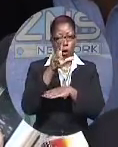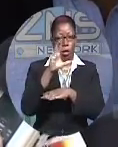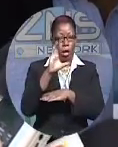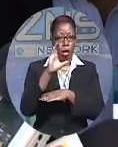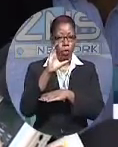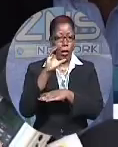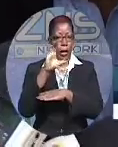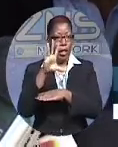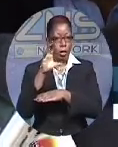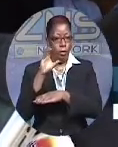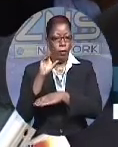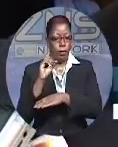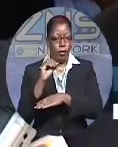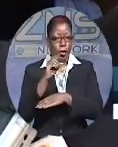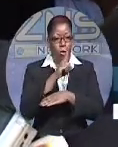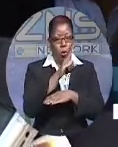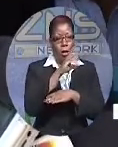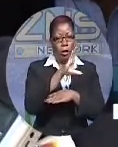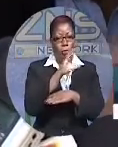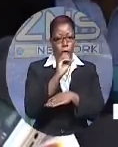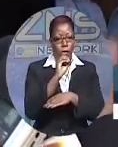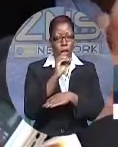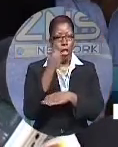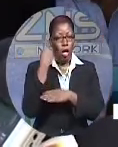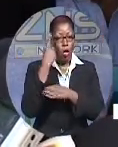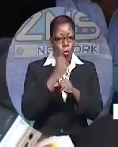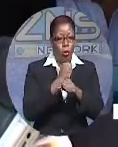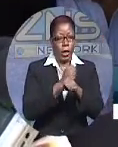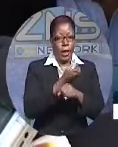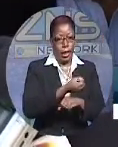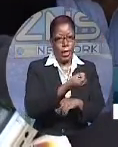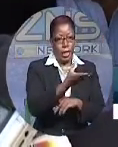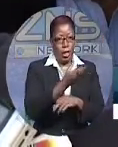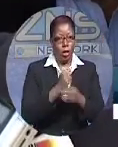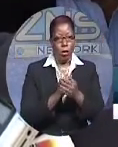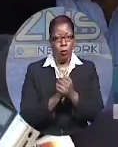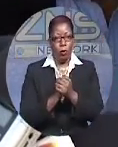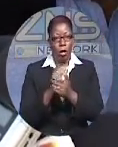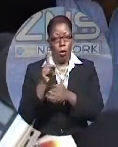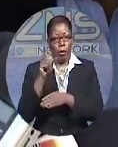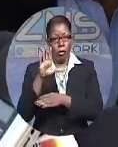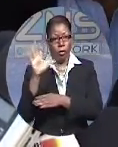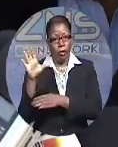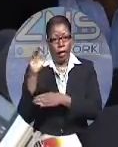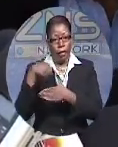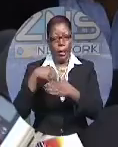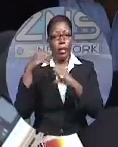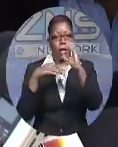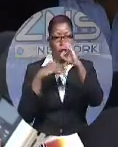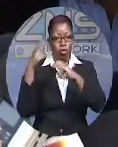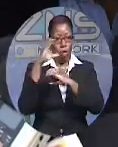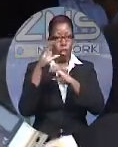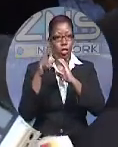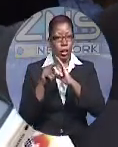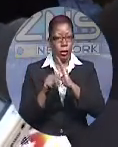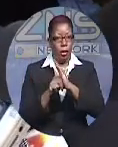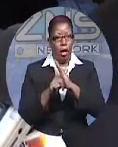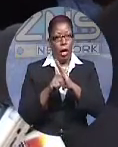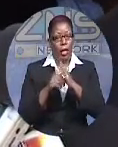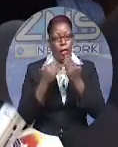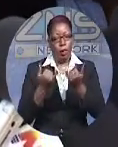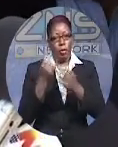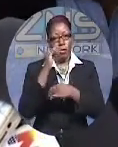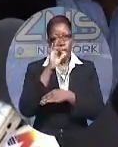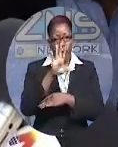resort, 140 working for the casino, about 35-40 working in construction. We're now talking about around